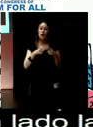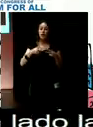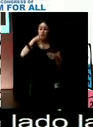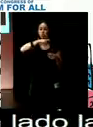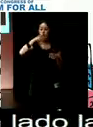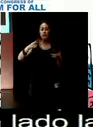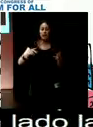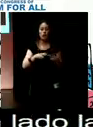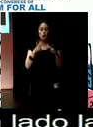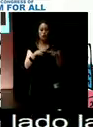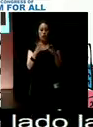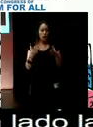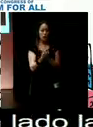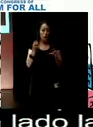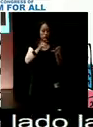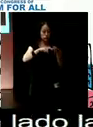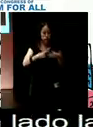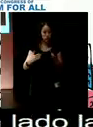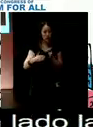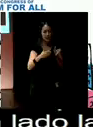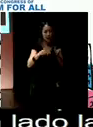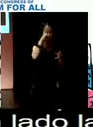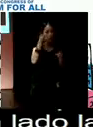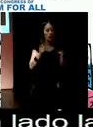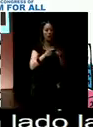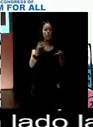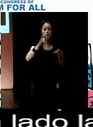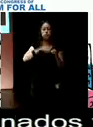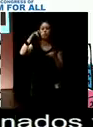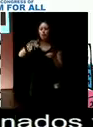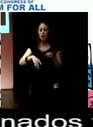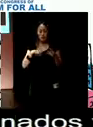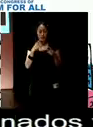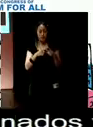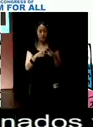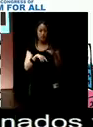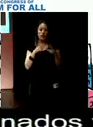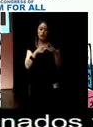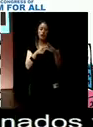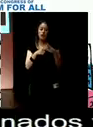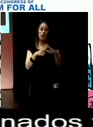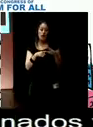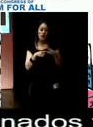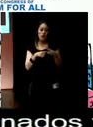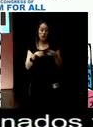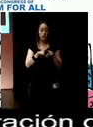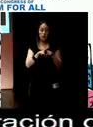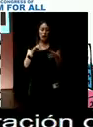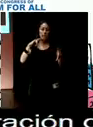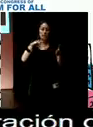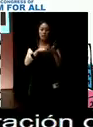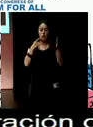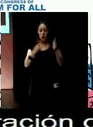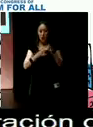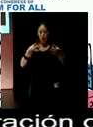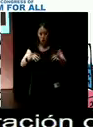people and the implication of the society on the itinerary. The use of a